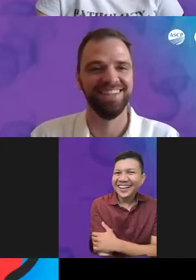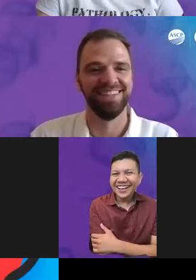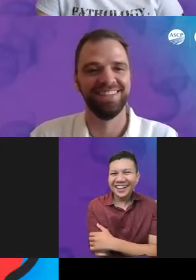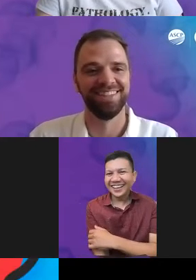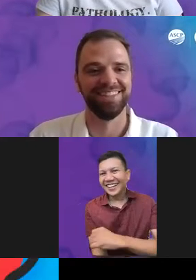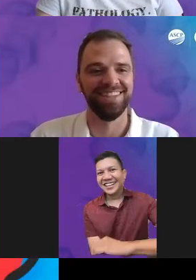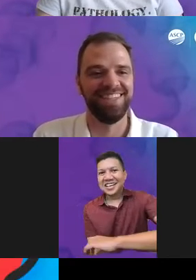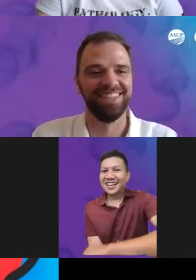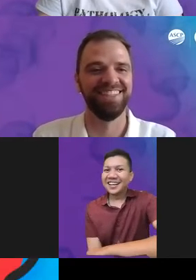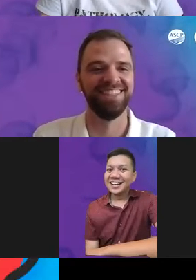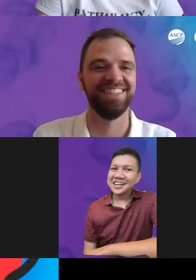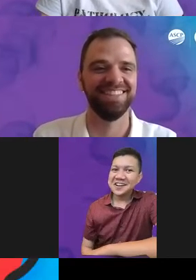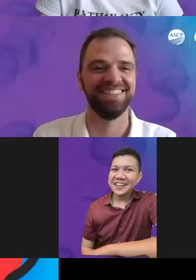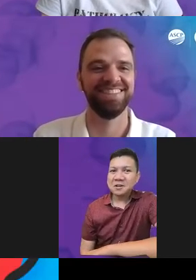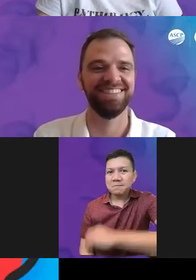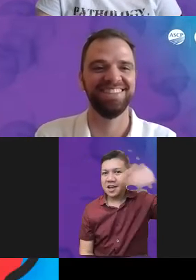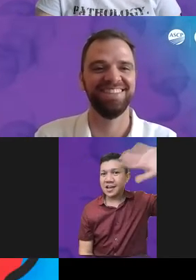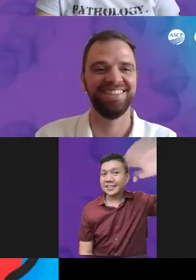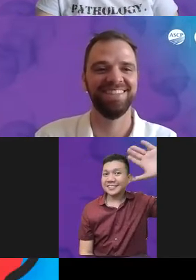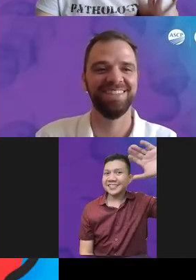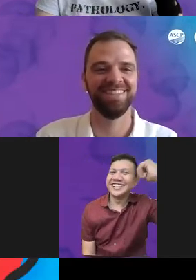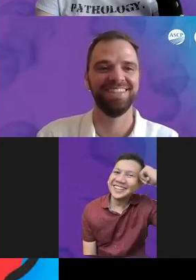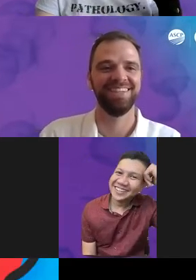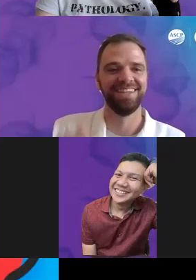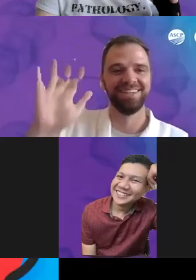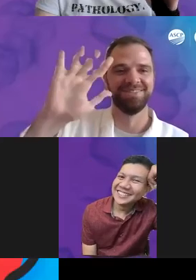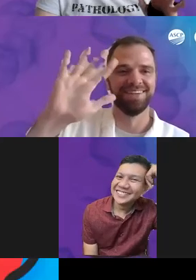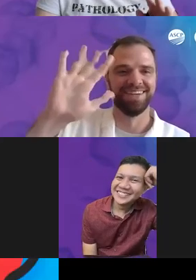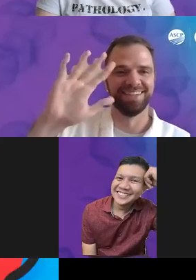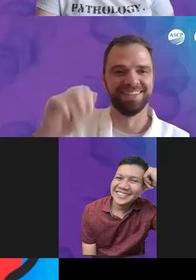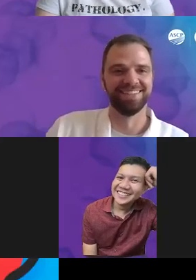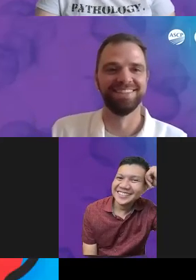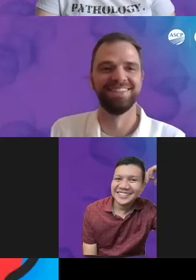All right. All right. Bye. Bye. Bye.